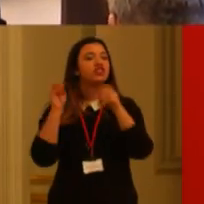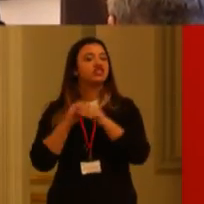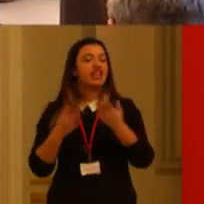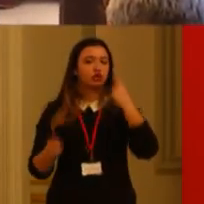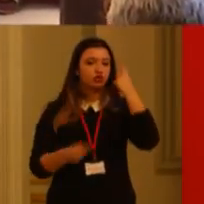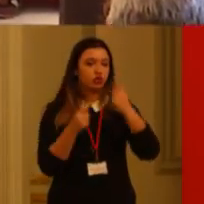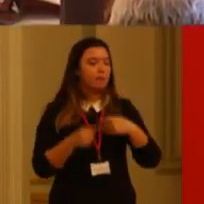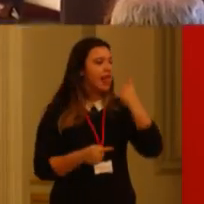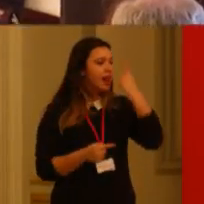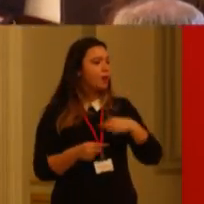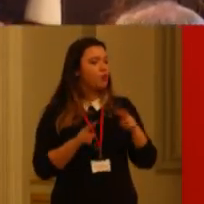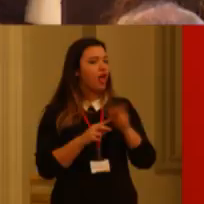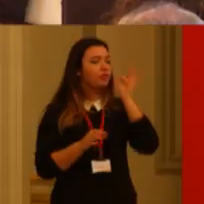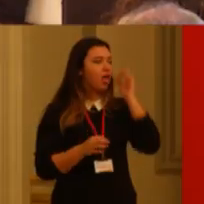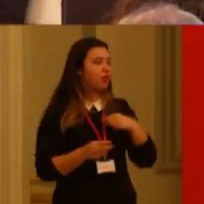opinion indeed